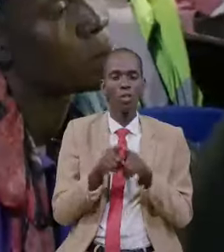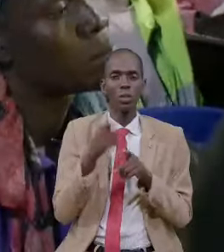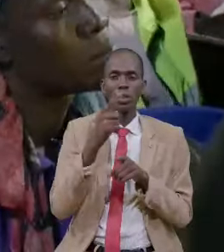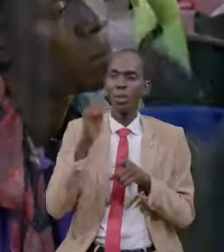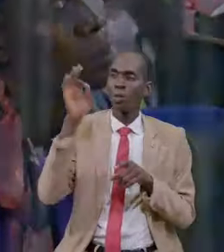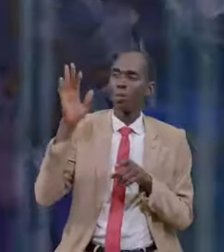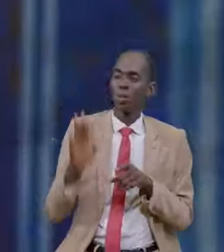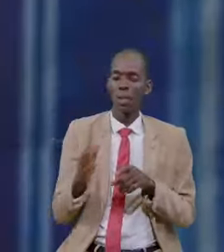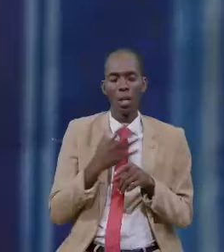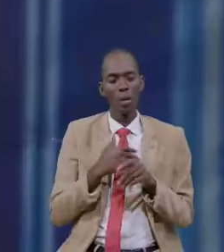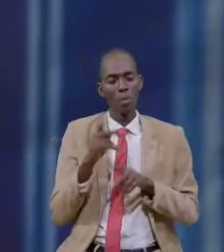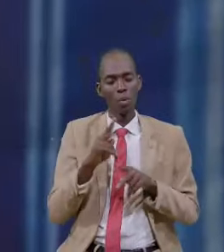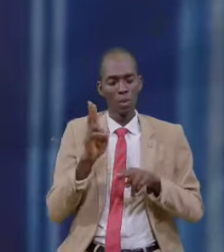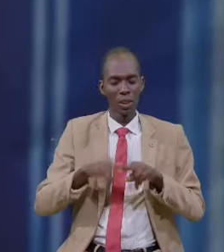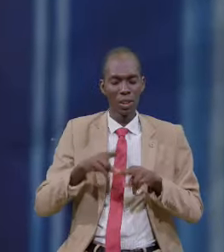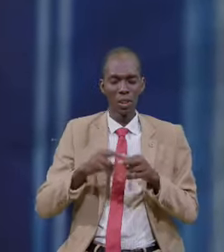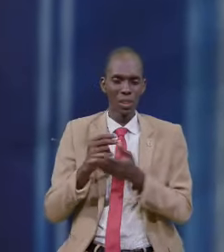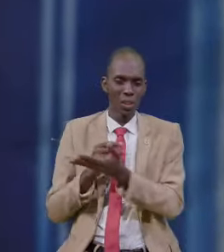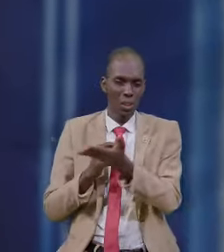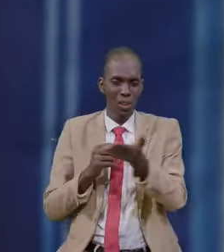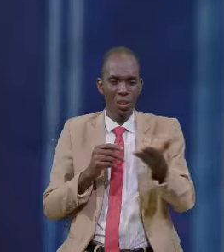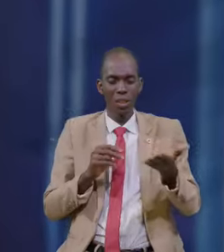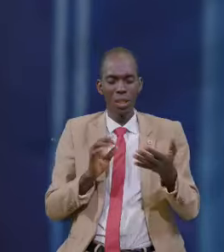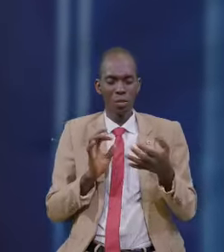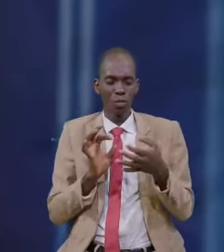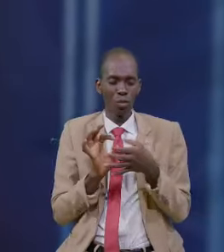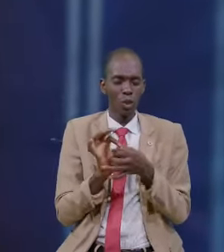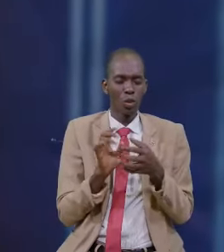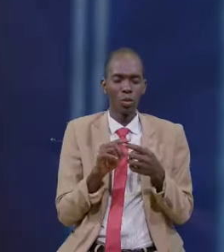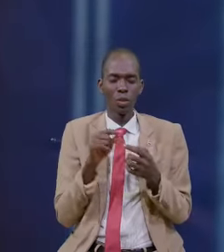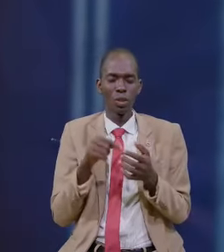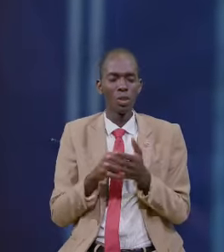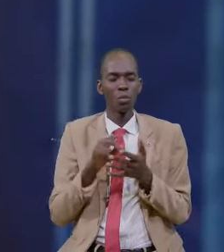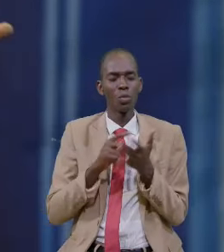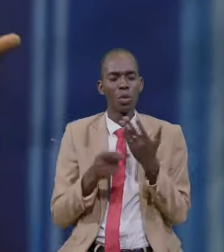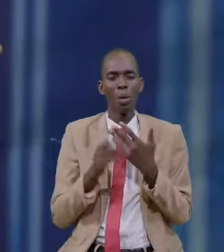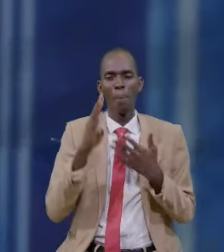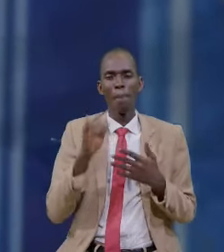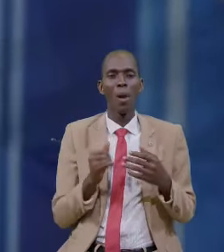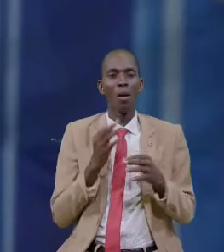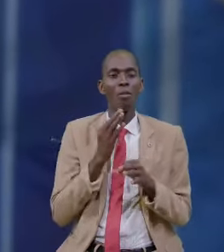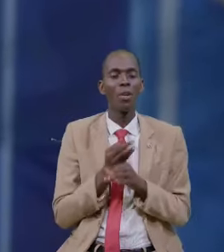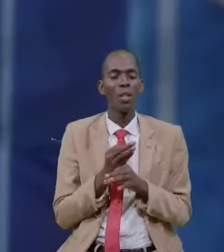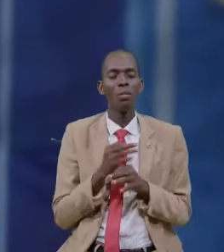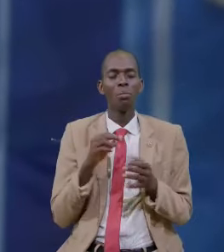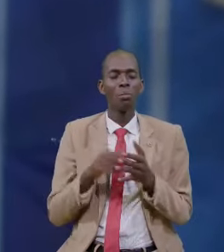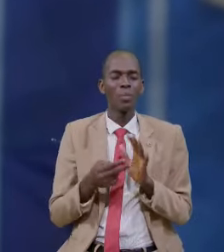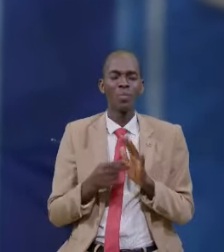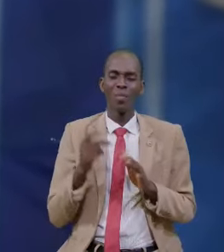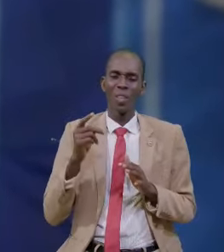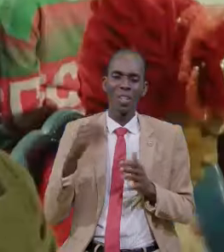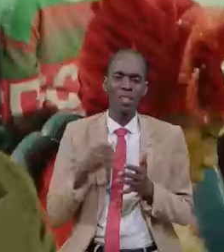people sitting there, connected together by faith, imputed for us